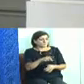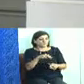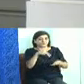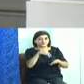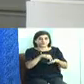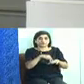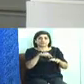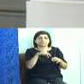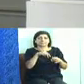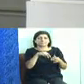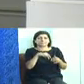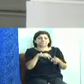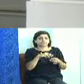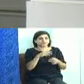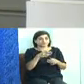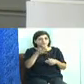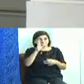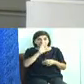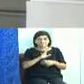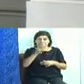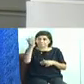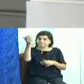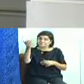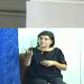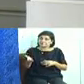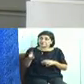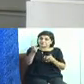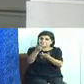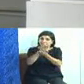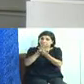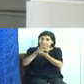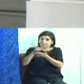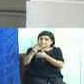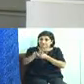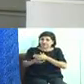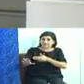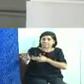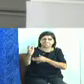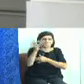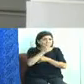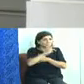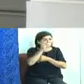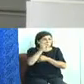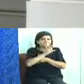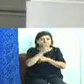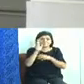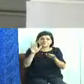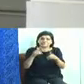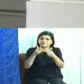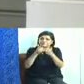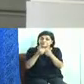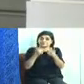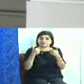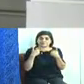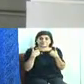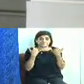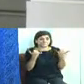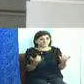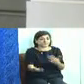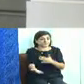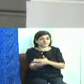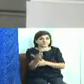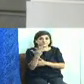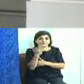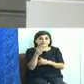standing in God's presence on holy ground. What a challenge we have this morning